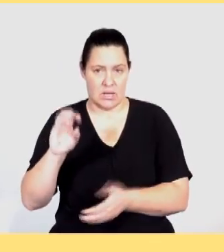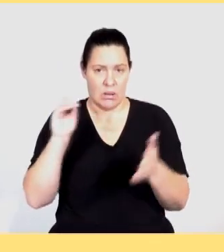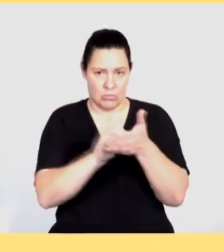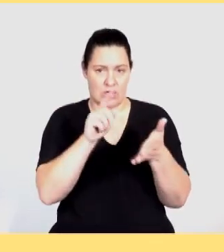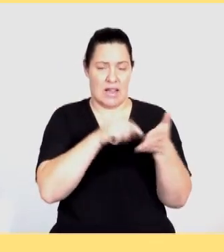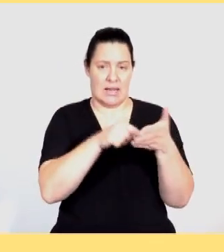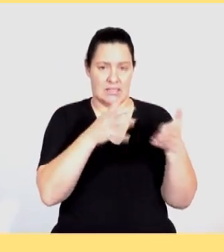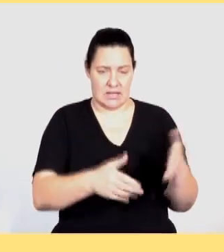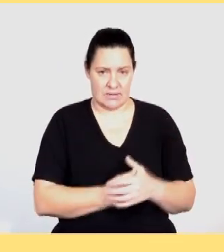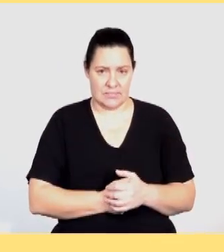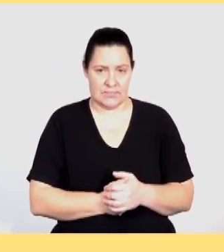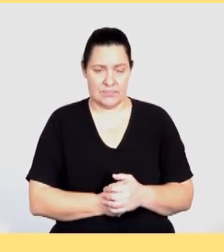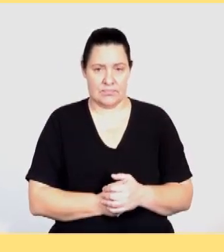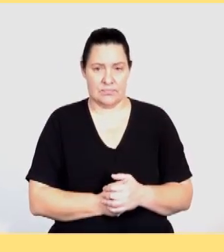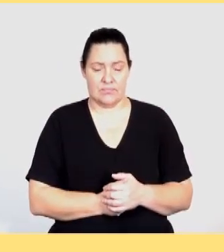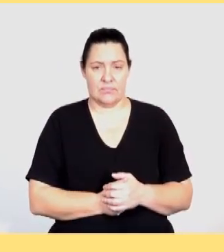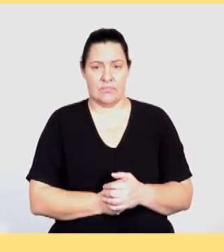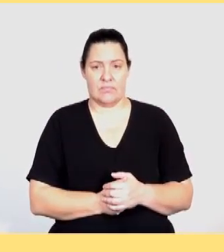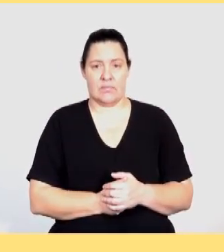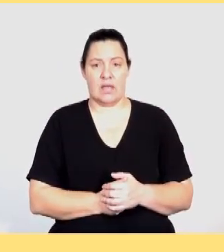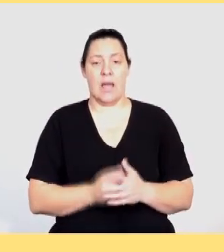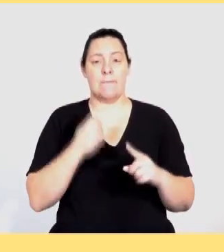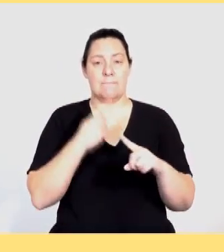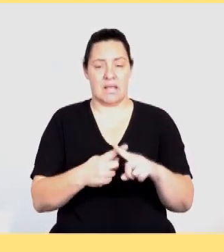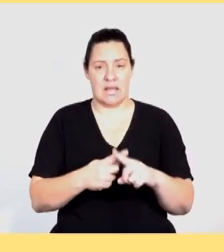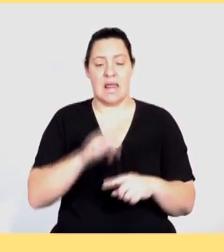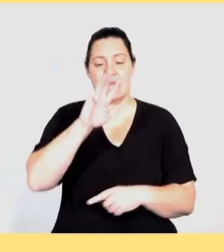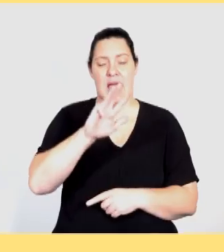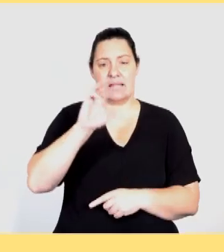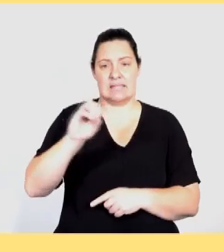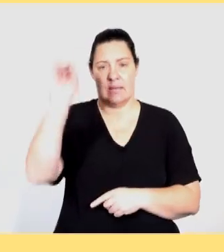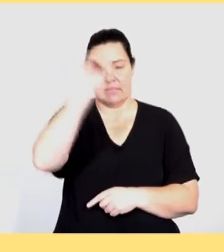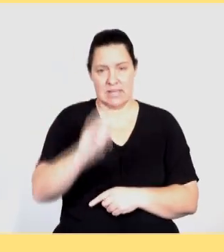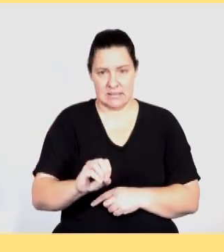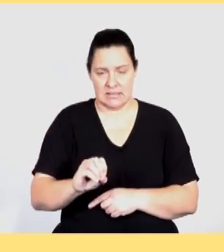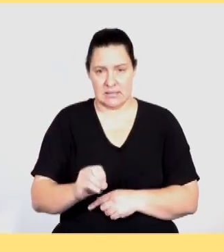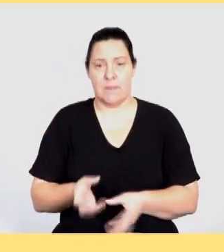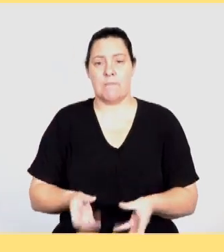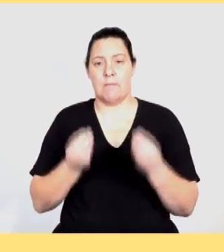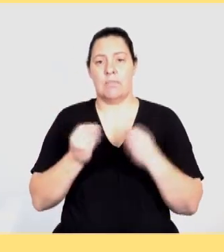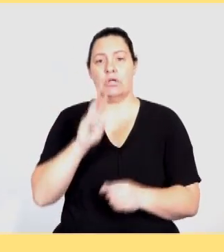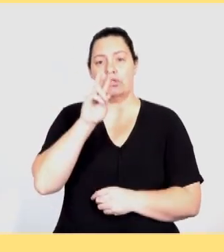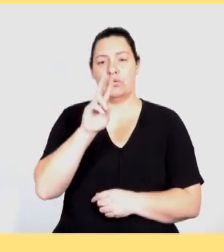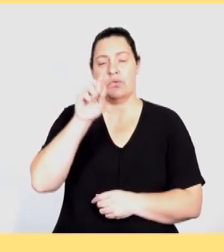3,200. I want you to punch that in your calculator. 3,200 multiplied by 90%. You